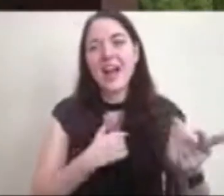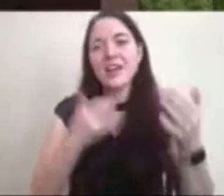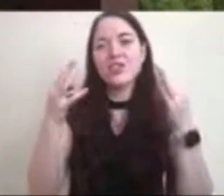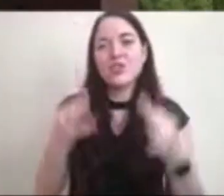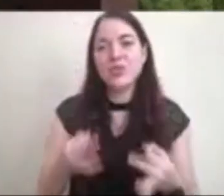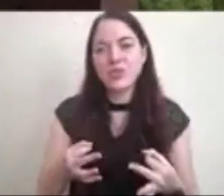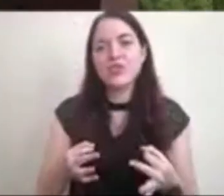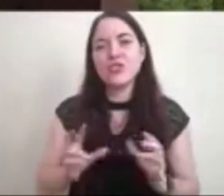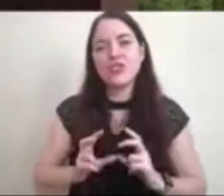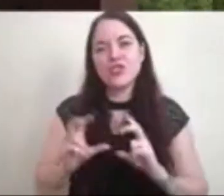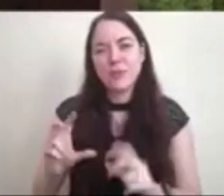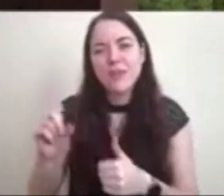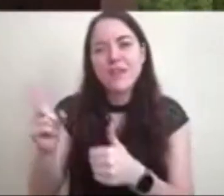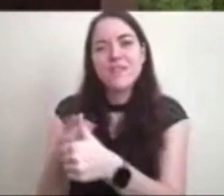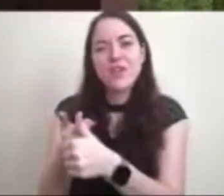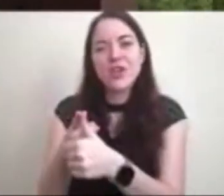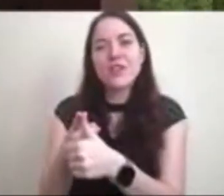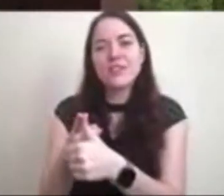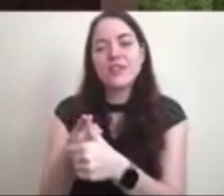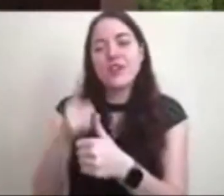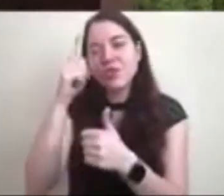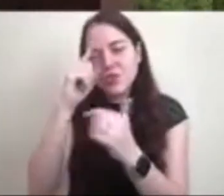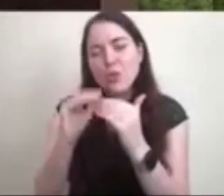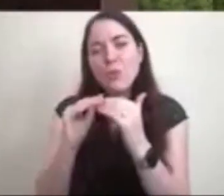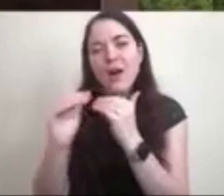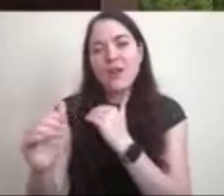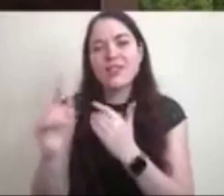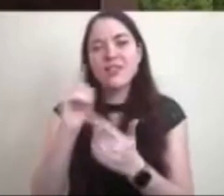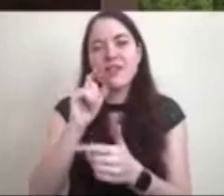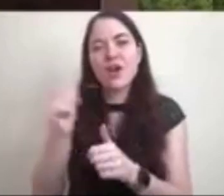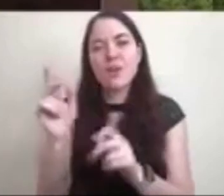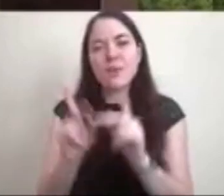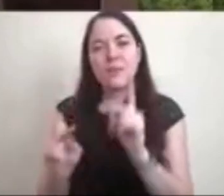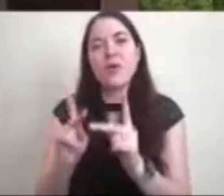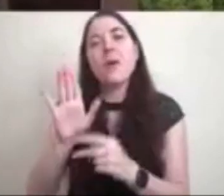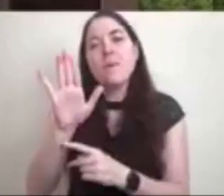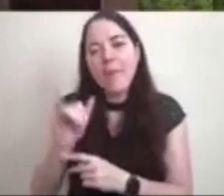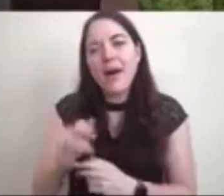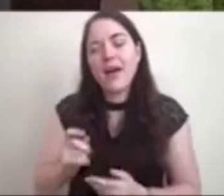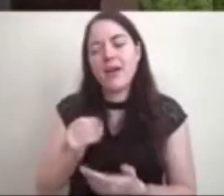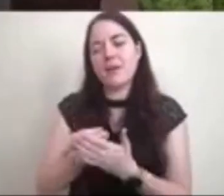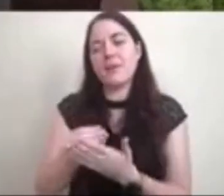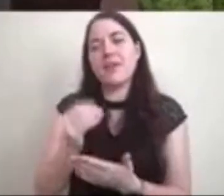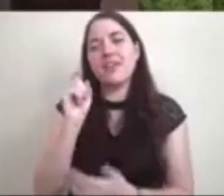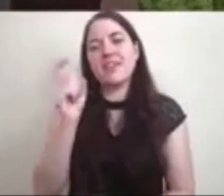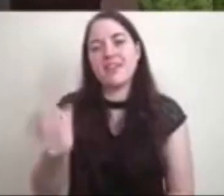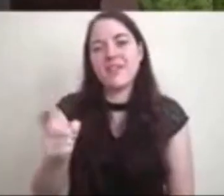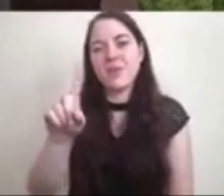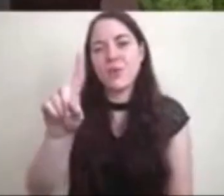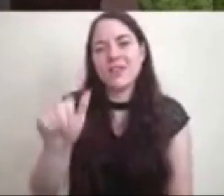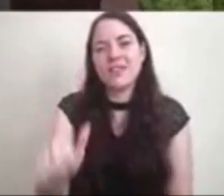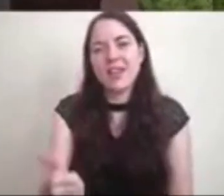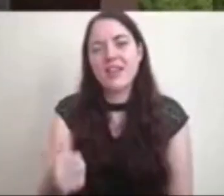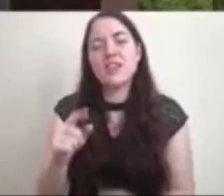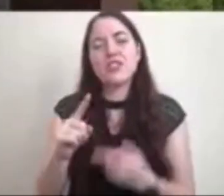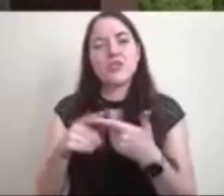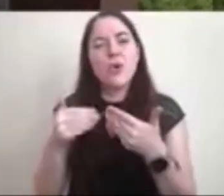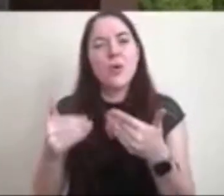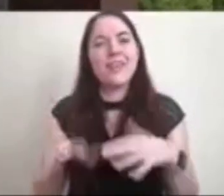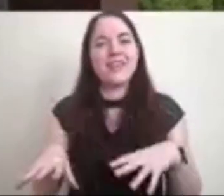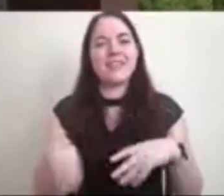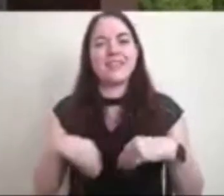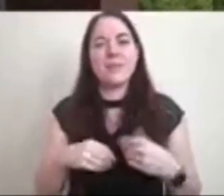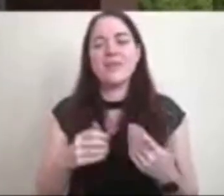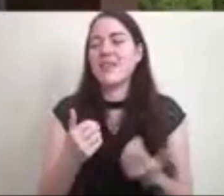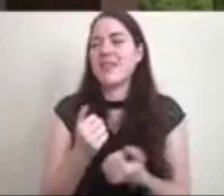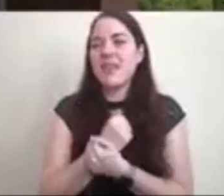first to the wellness and the wholeness of others, and to at least accept, but also love the body that I live